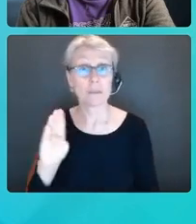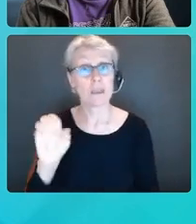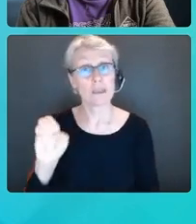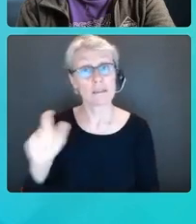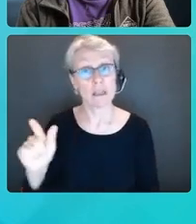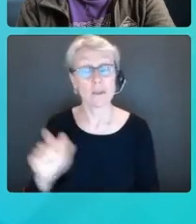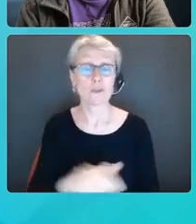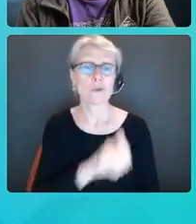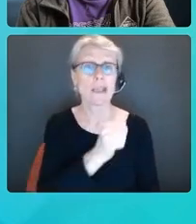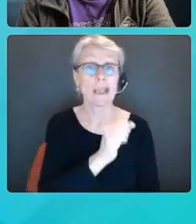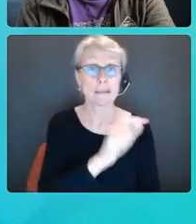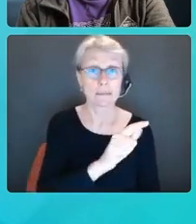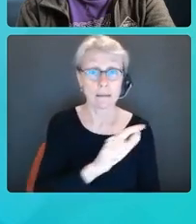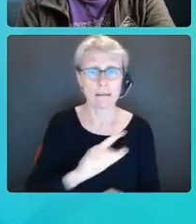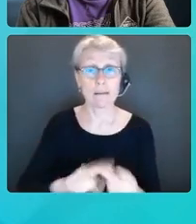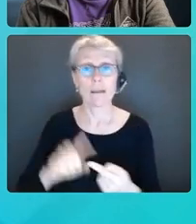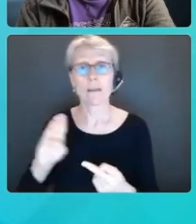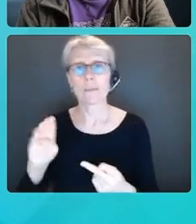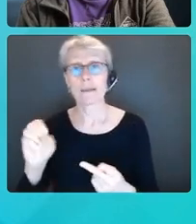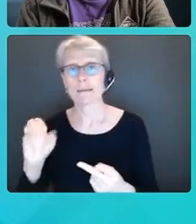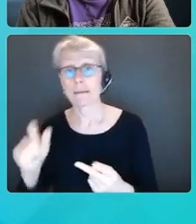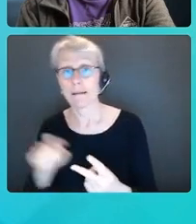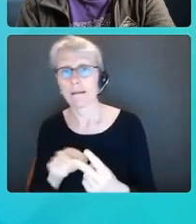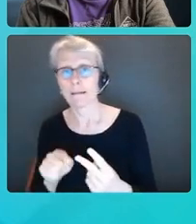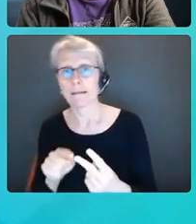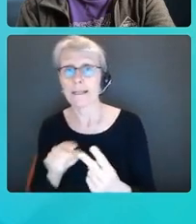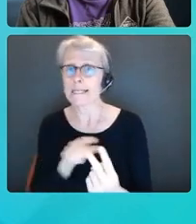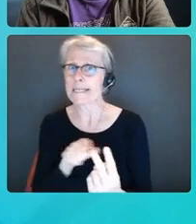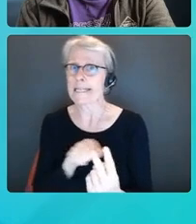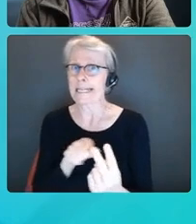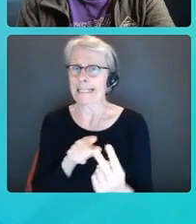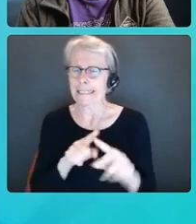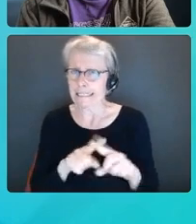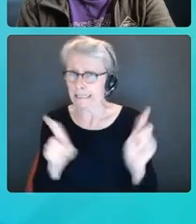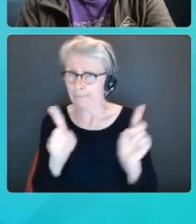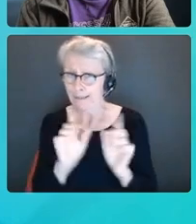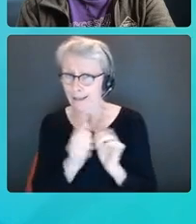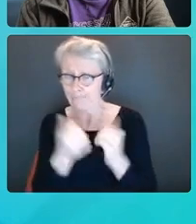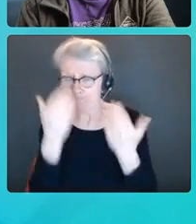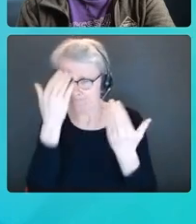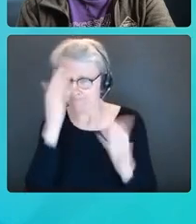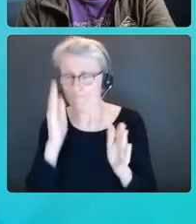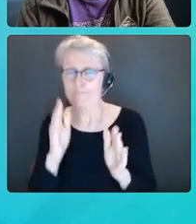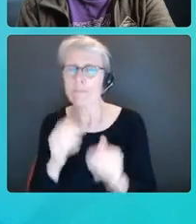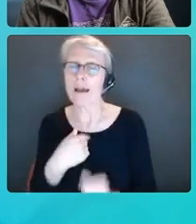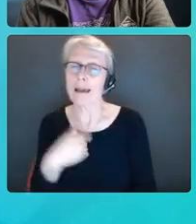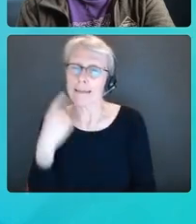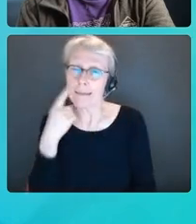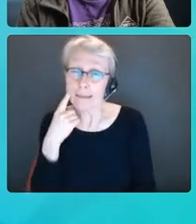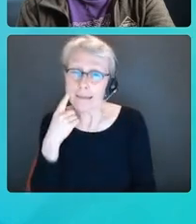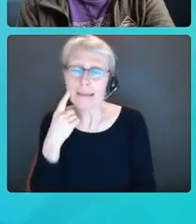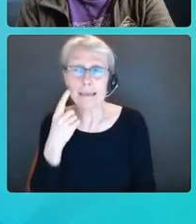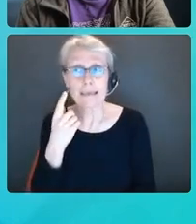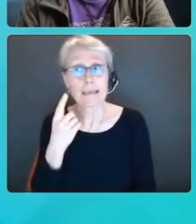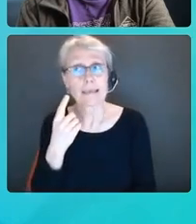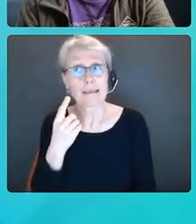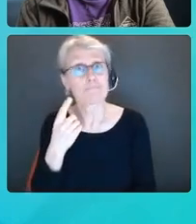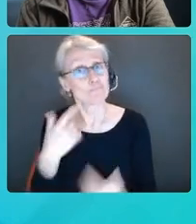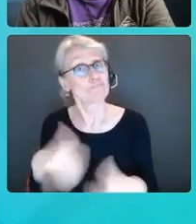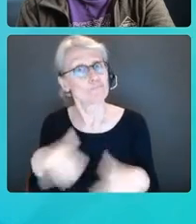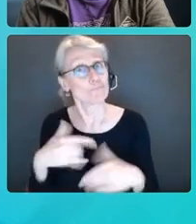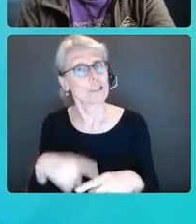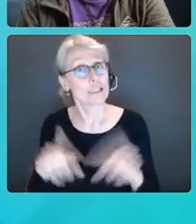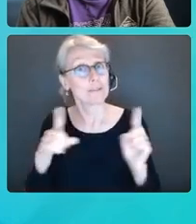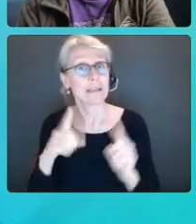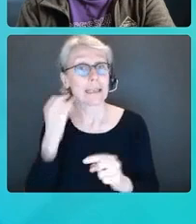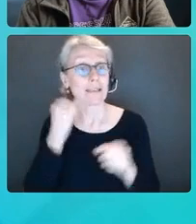sign language, there's British sign language. I don't know the differences. I bet they're different enough where somebody who